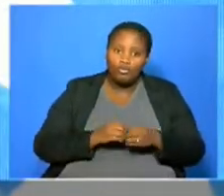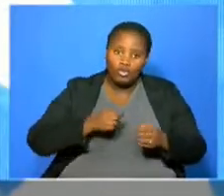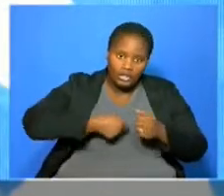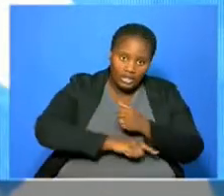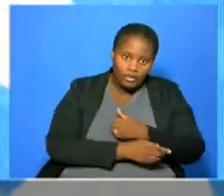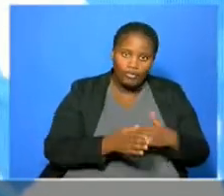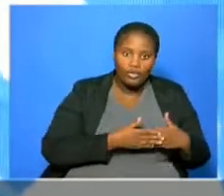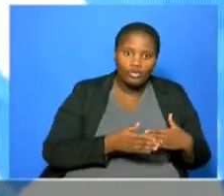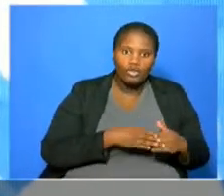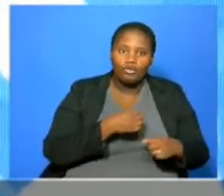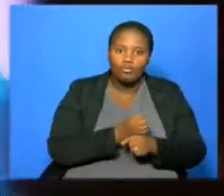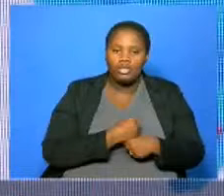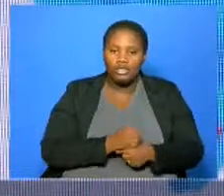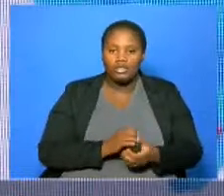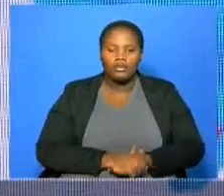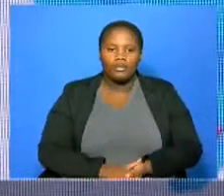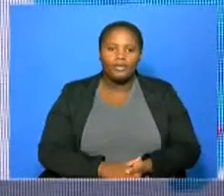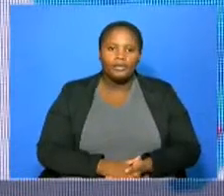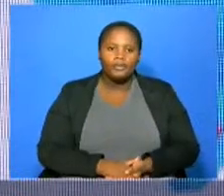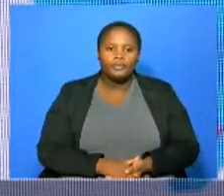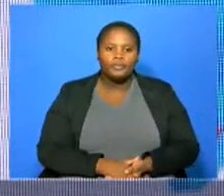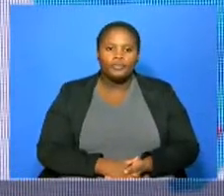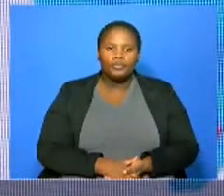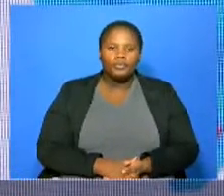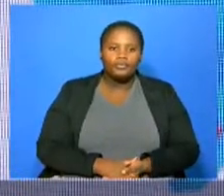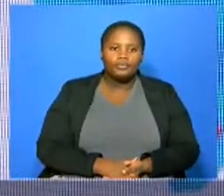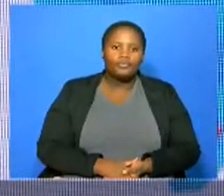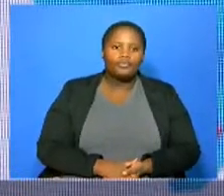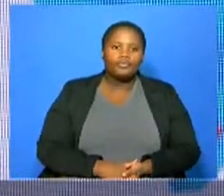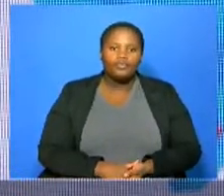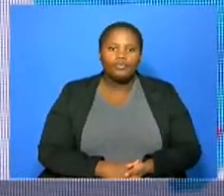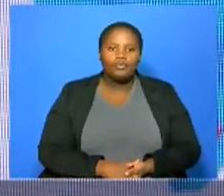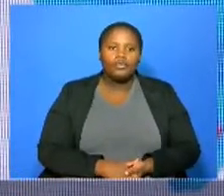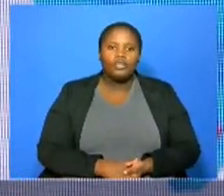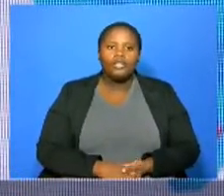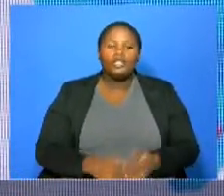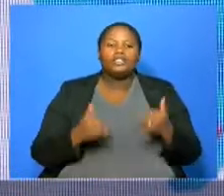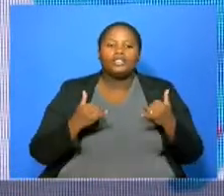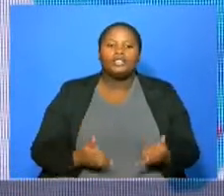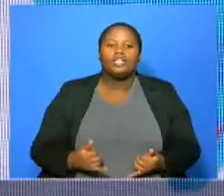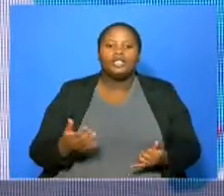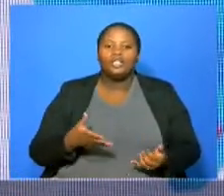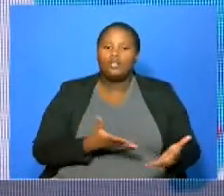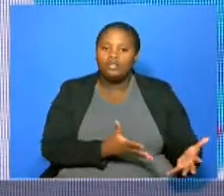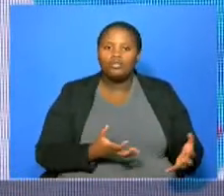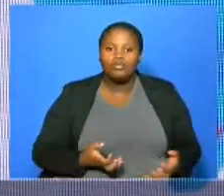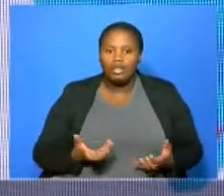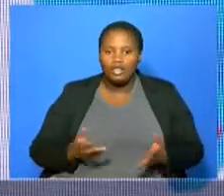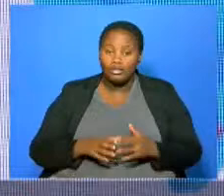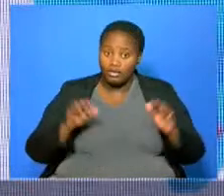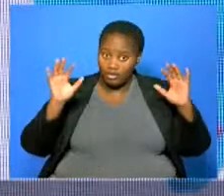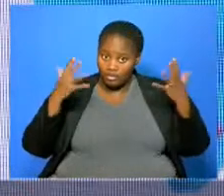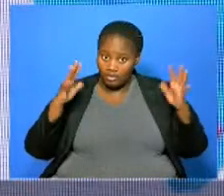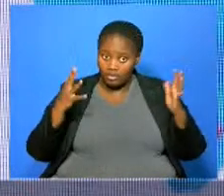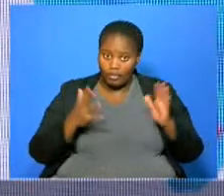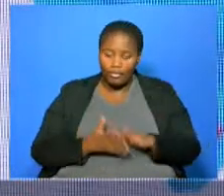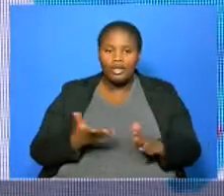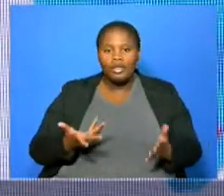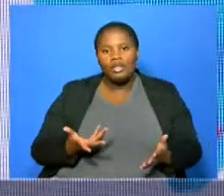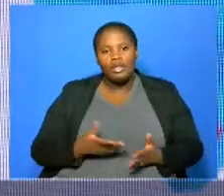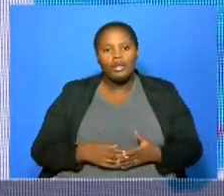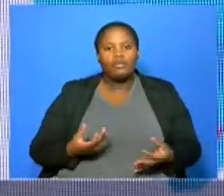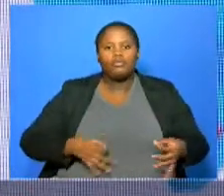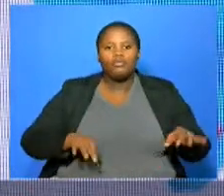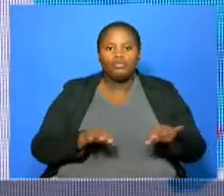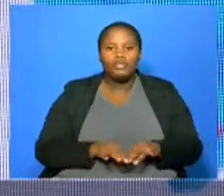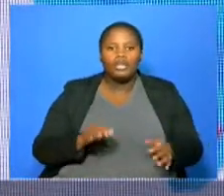friendship among nations. Your Excellence, in this regard, we'd like to congratulate and encourage